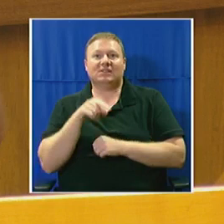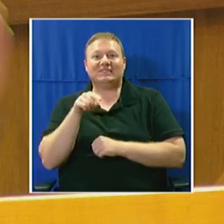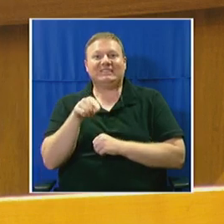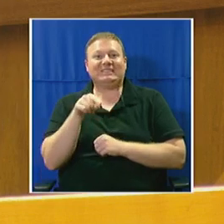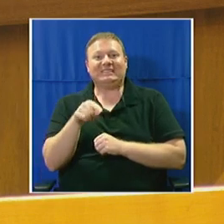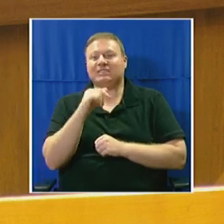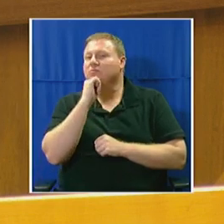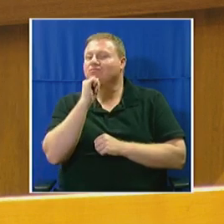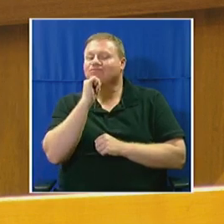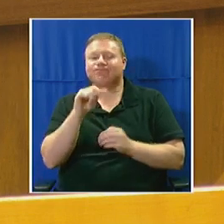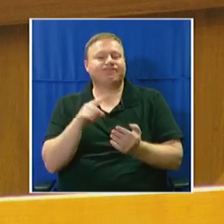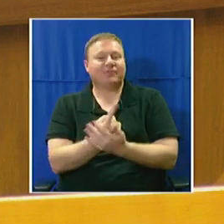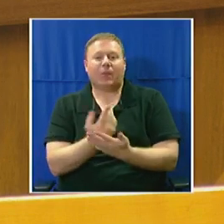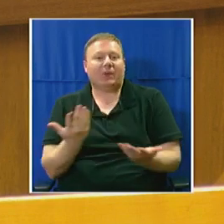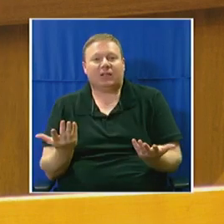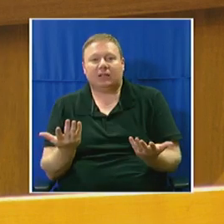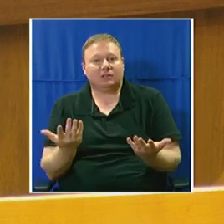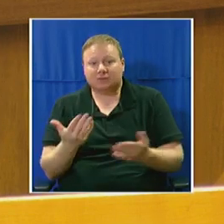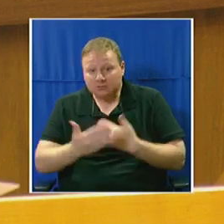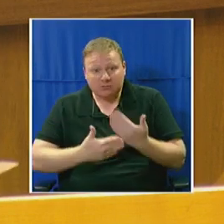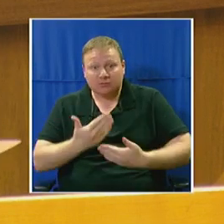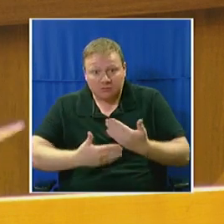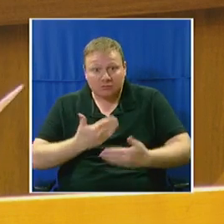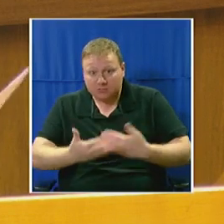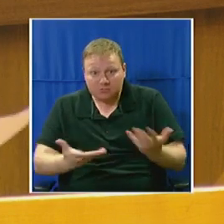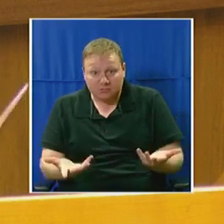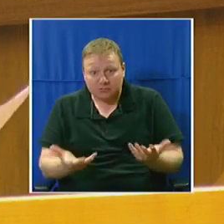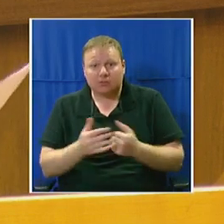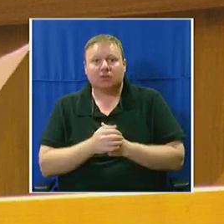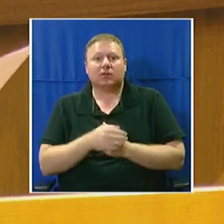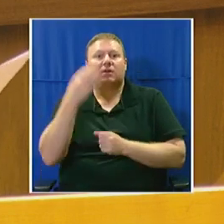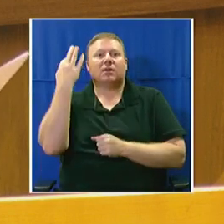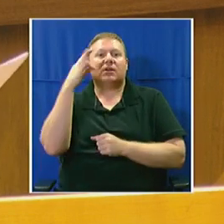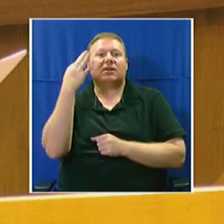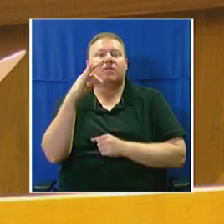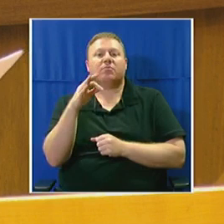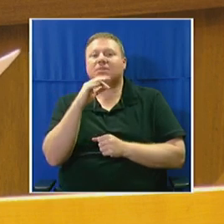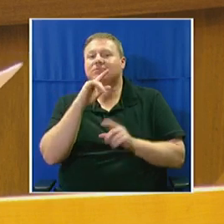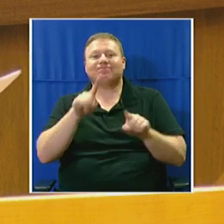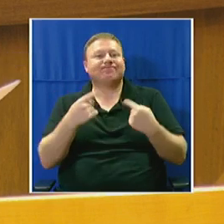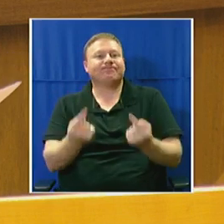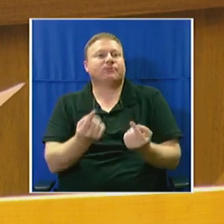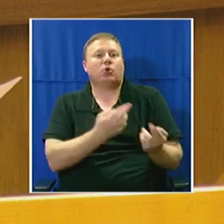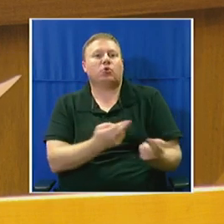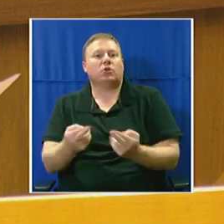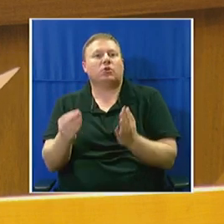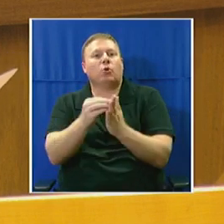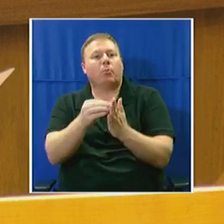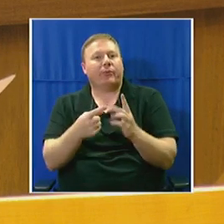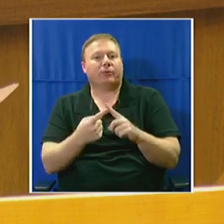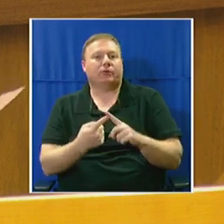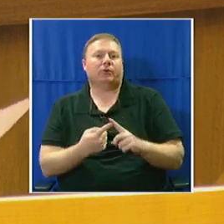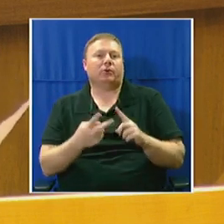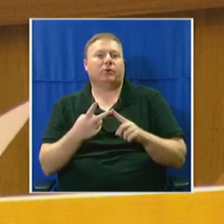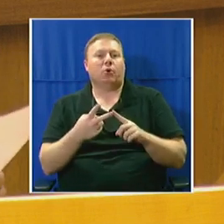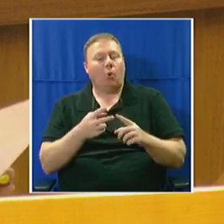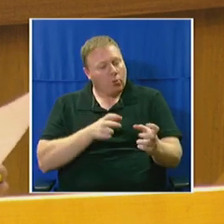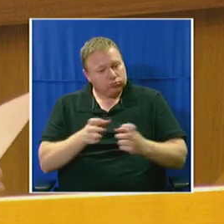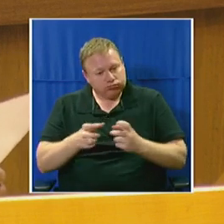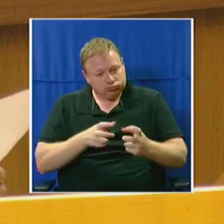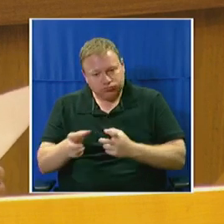not happening if government cannot in the least commit resources or put together a coordinating